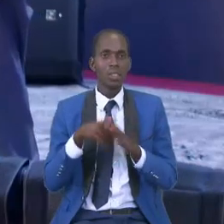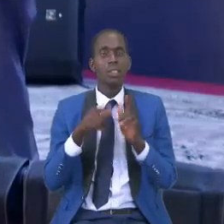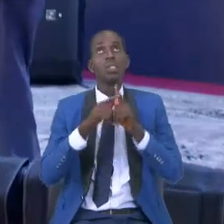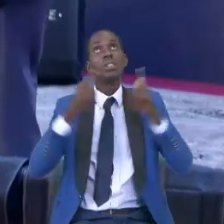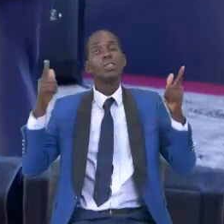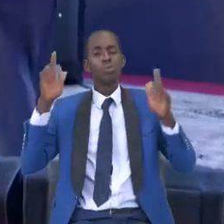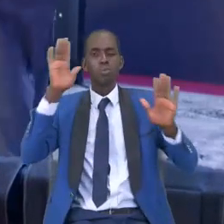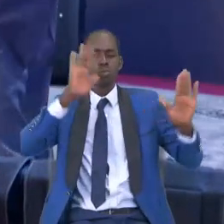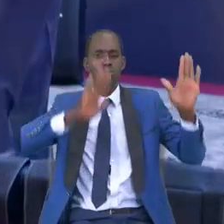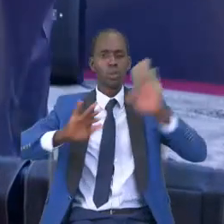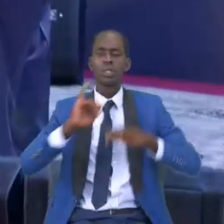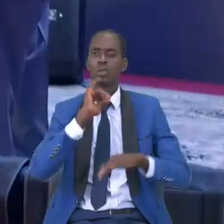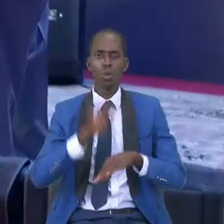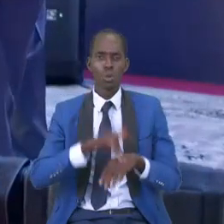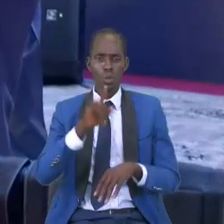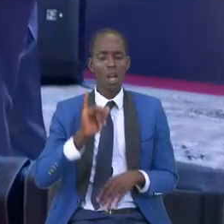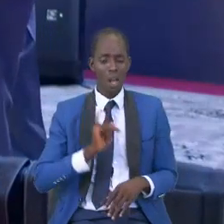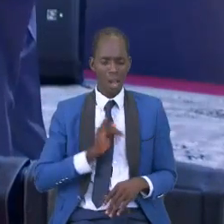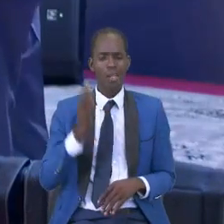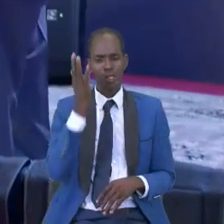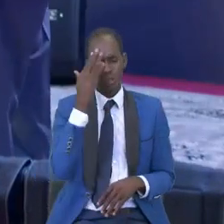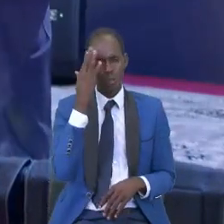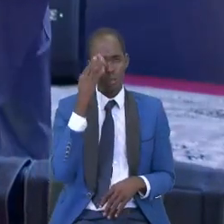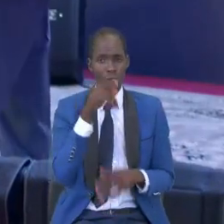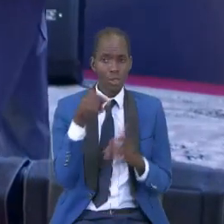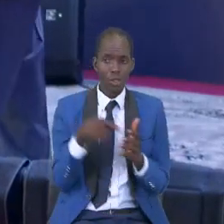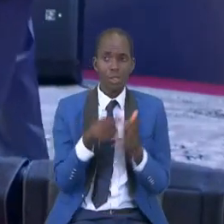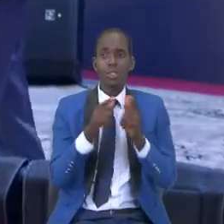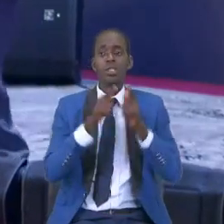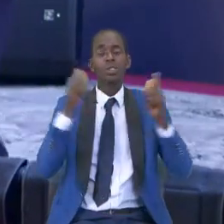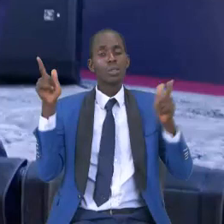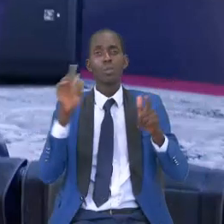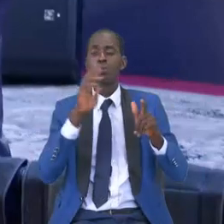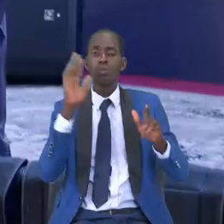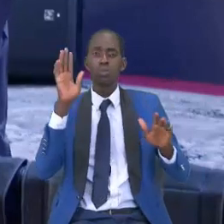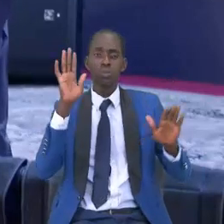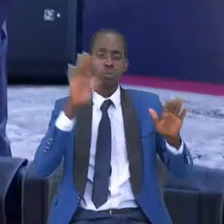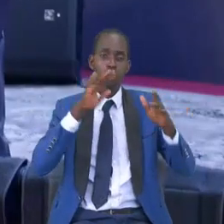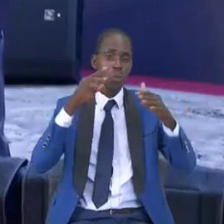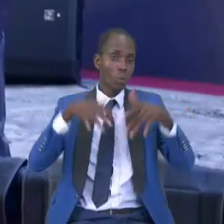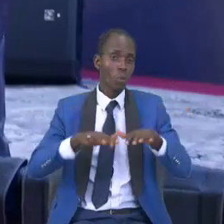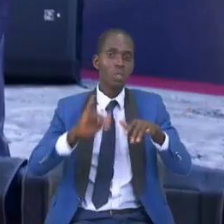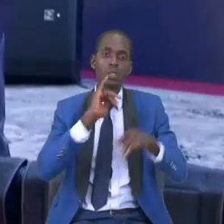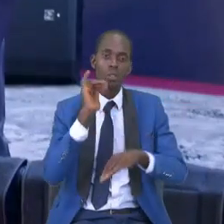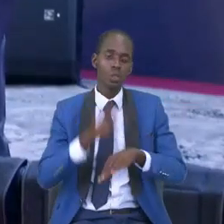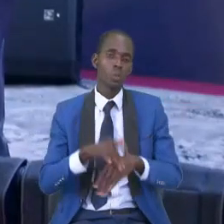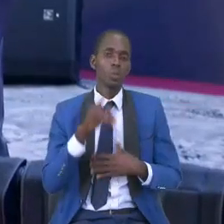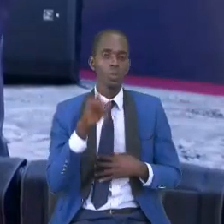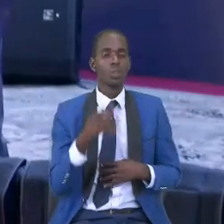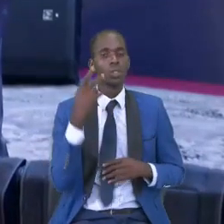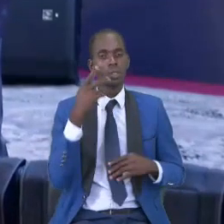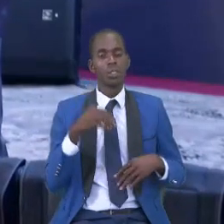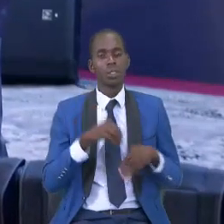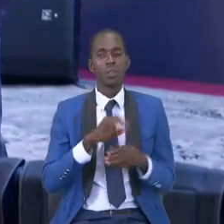sake. This great tempest is upon you. Look at verse 13. In verse 13, nevertheless, the